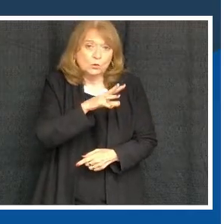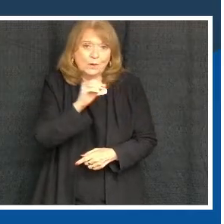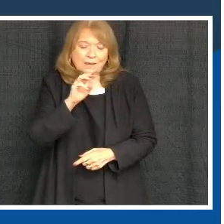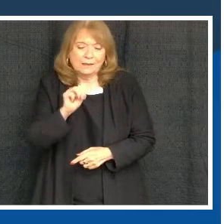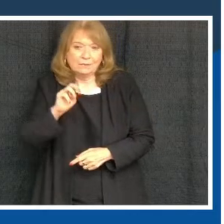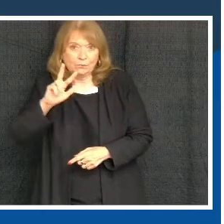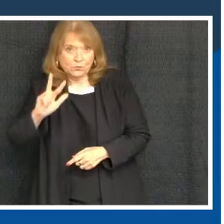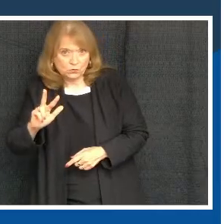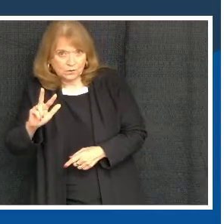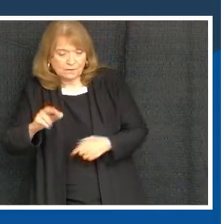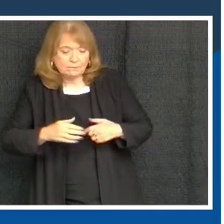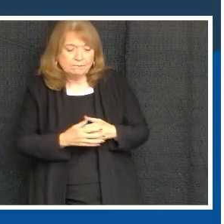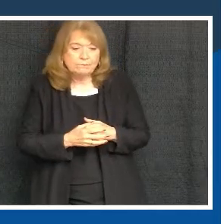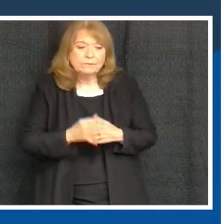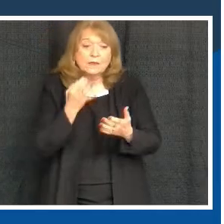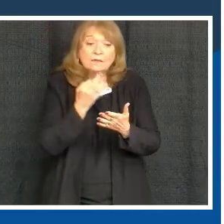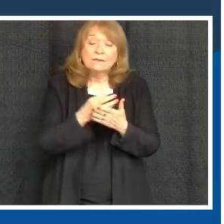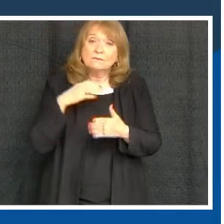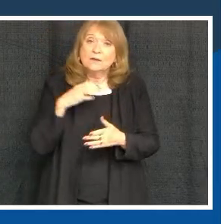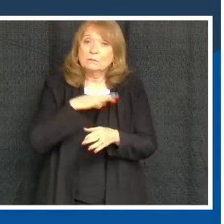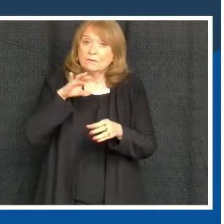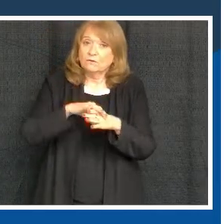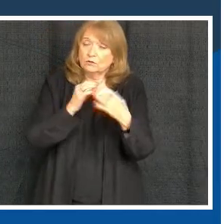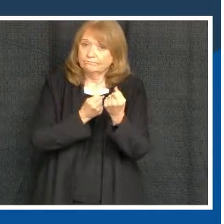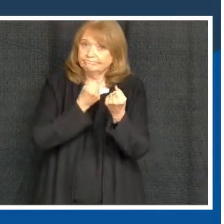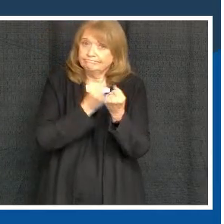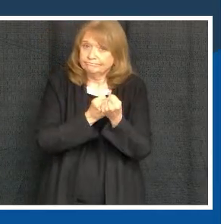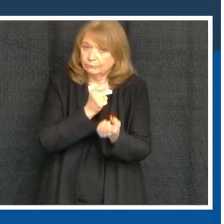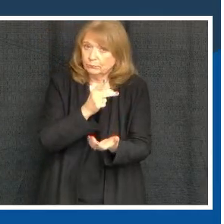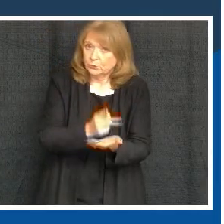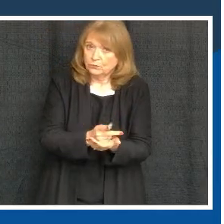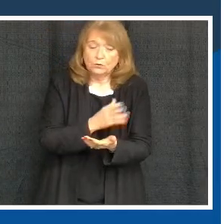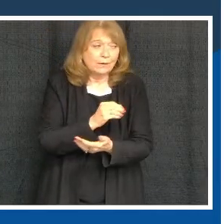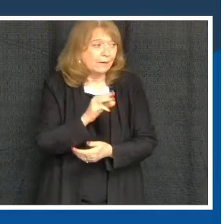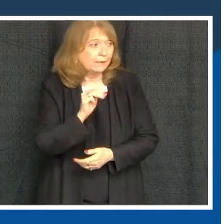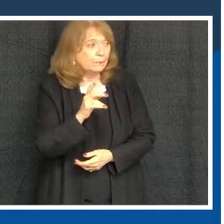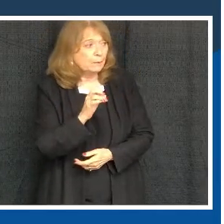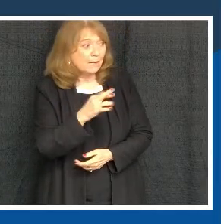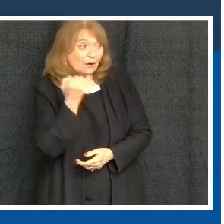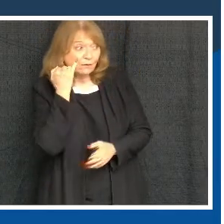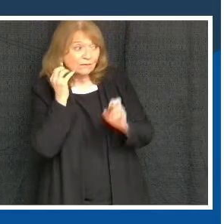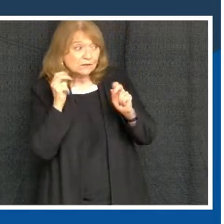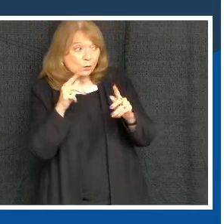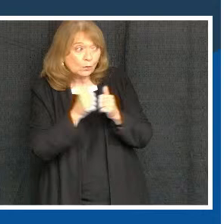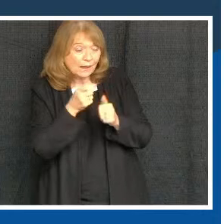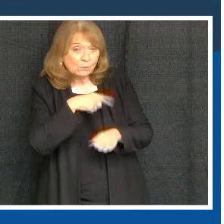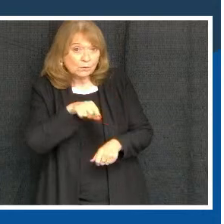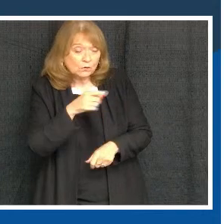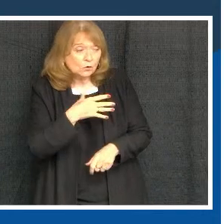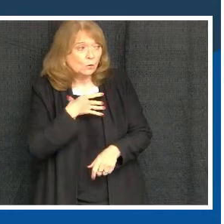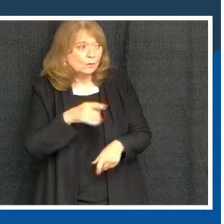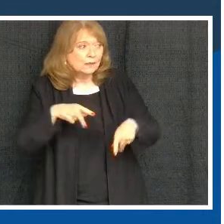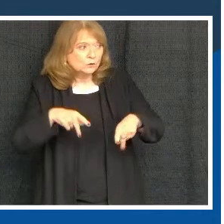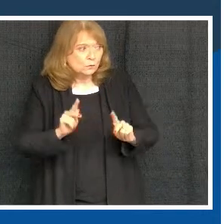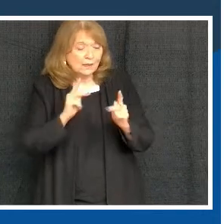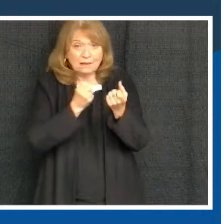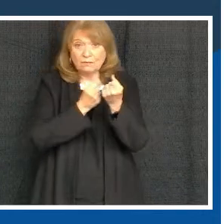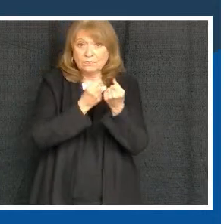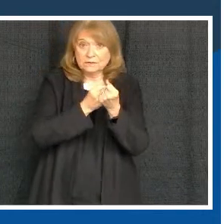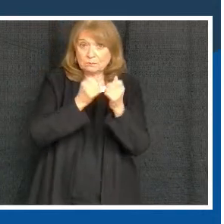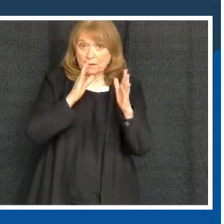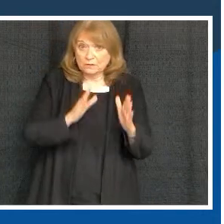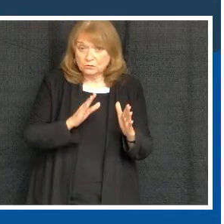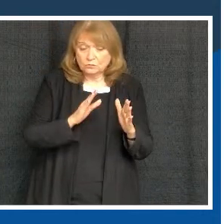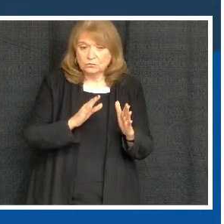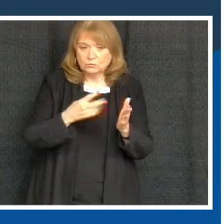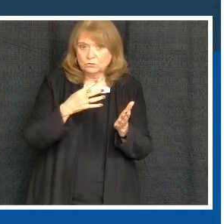Committee voted in favor of approval, and Mayor, if it's okay with you, I would like to allow the sponsor to address this